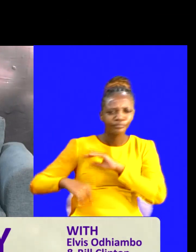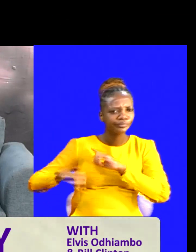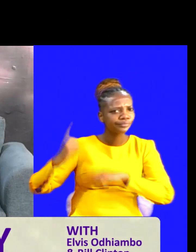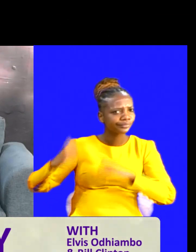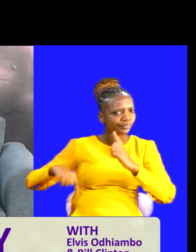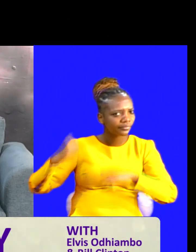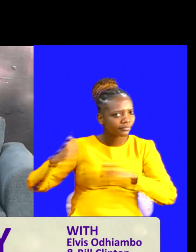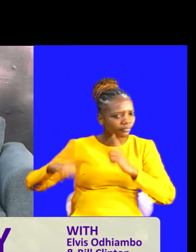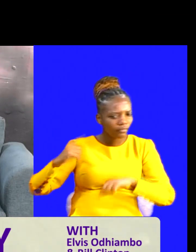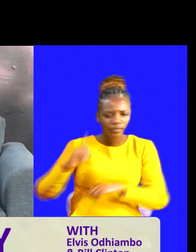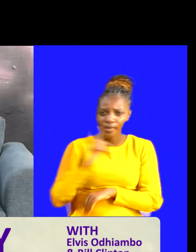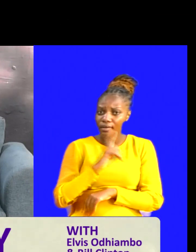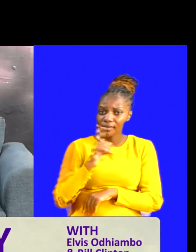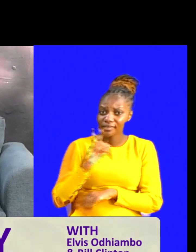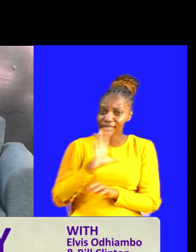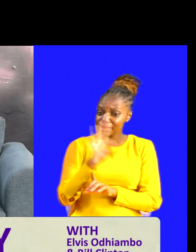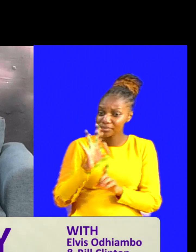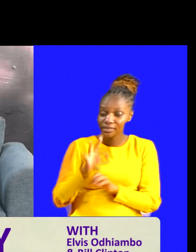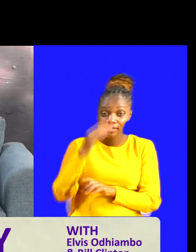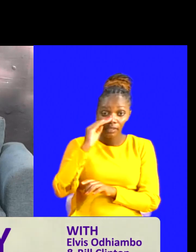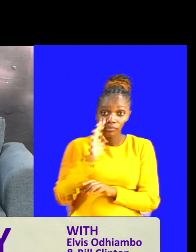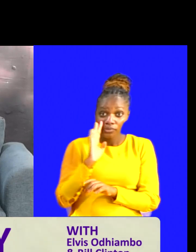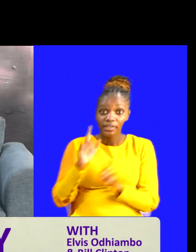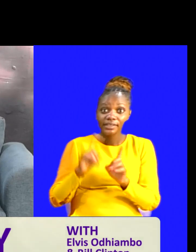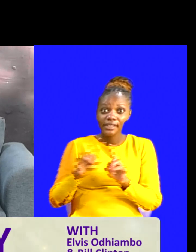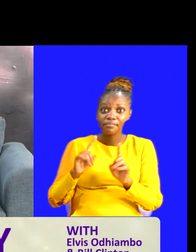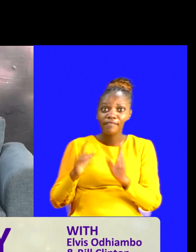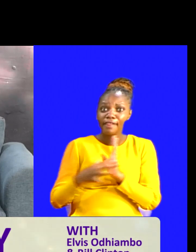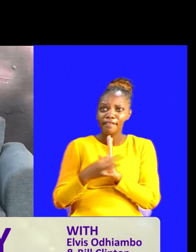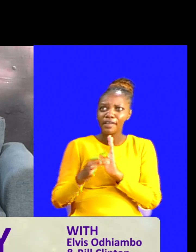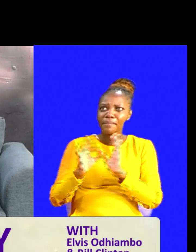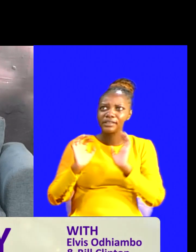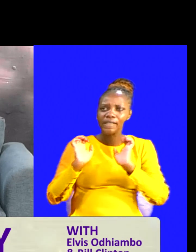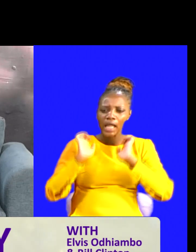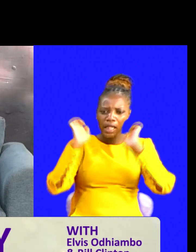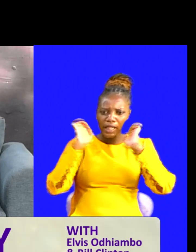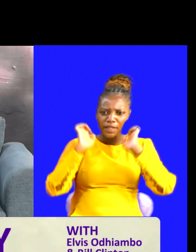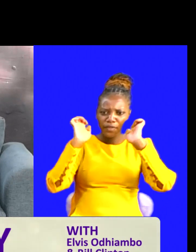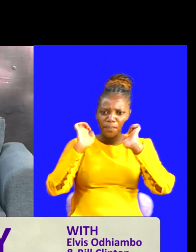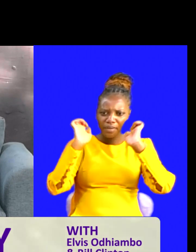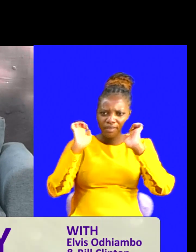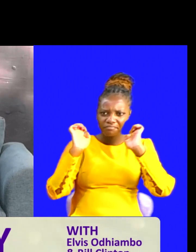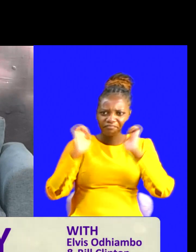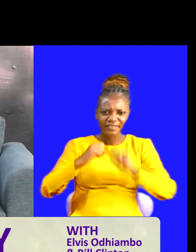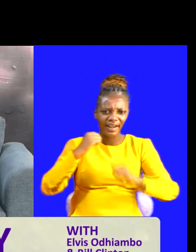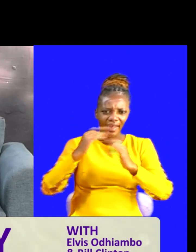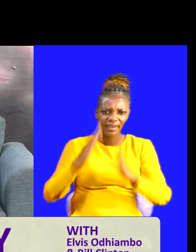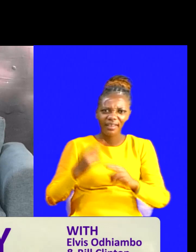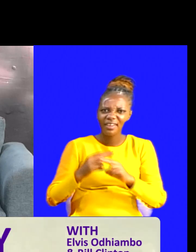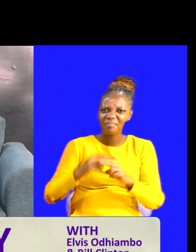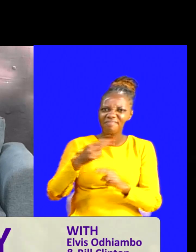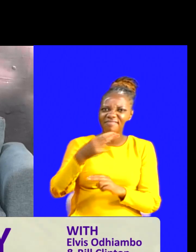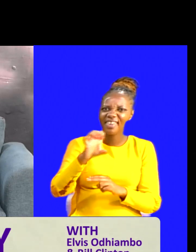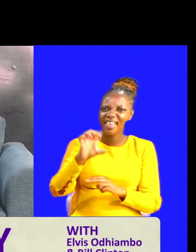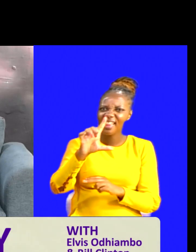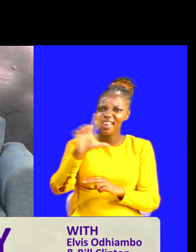to, it's particularly, Eliud Kipchoge and the famous Ethiopian, the legendary Haile Gebrselassie. Because, you know,